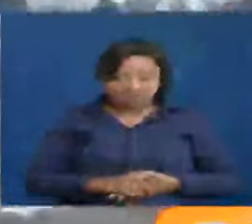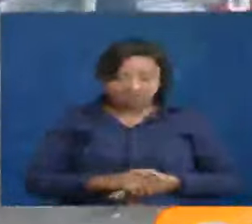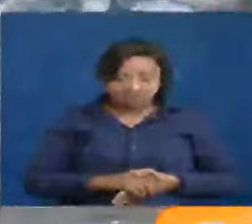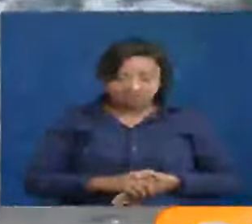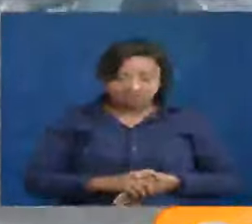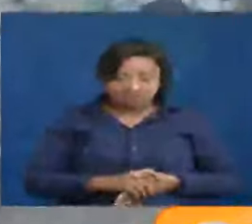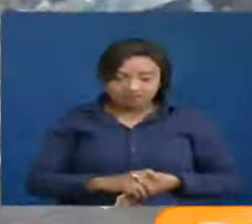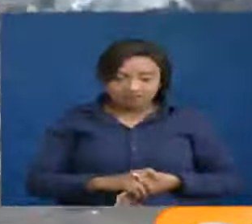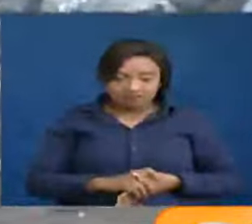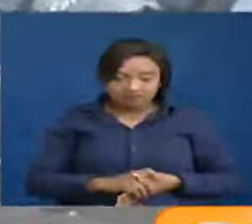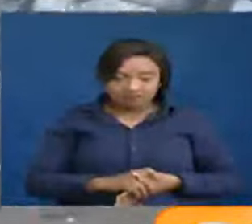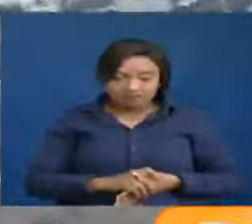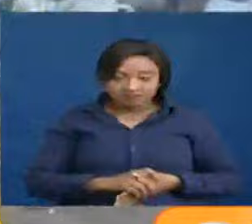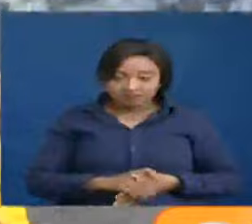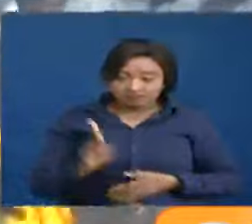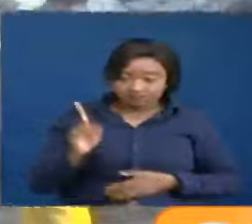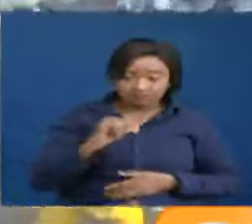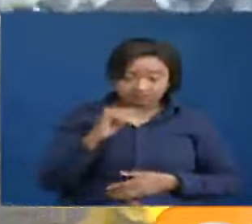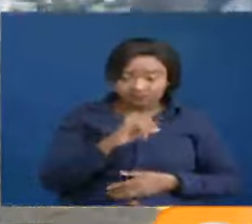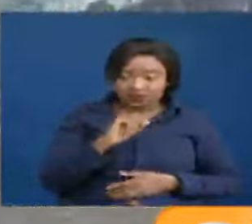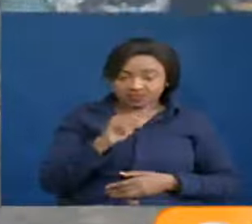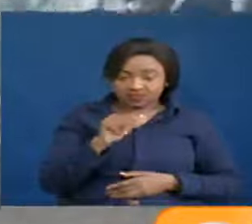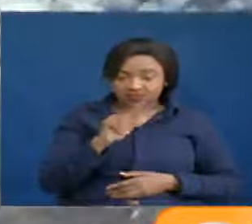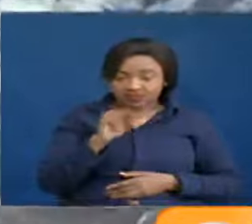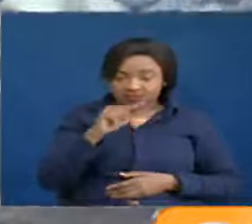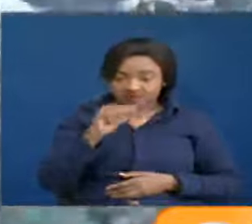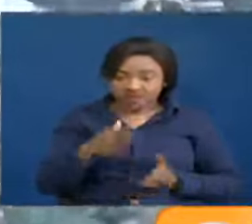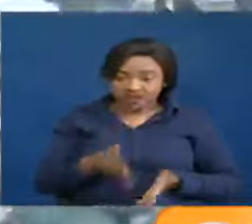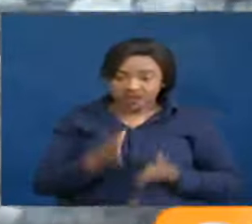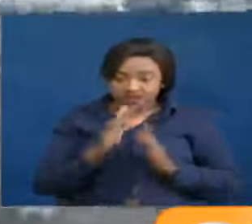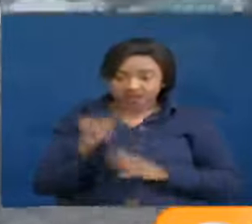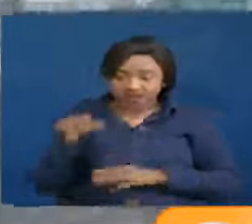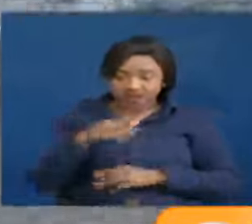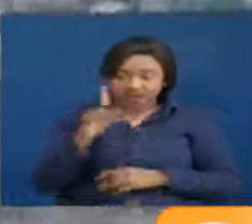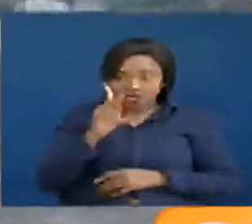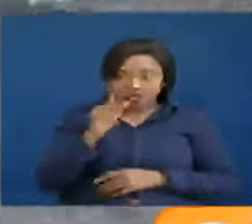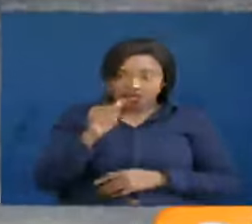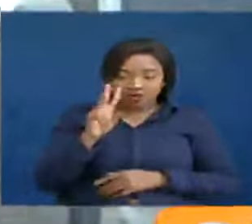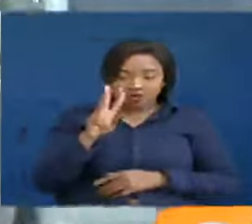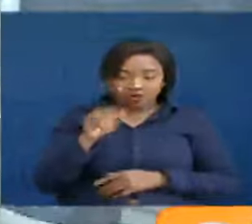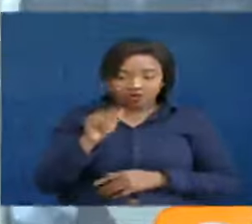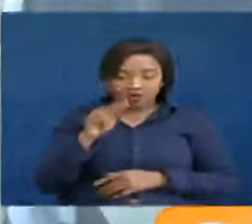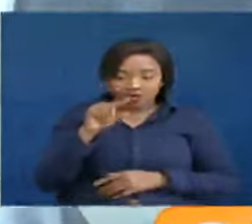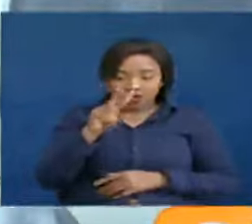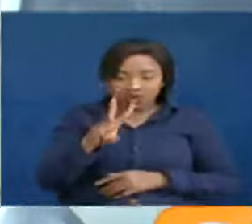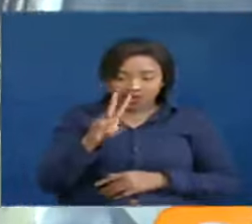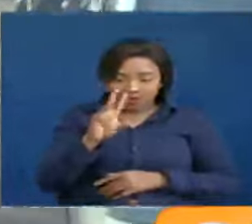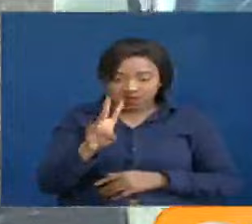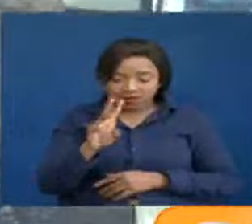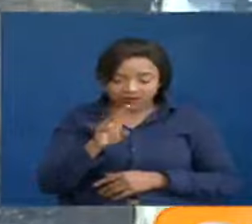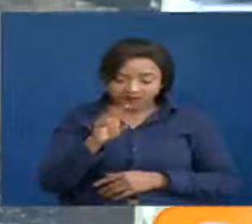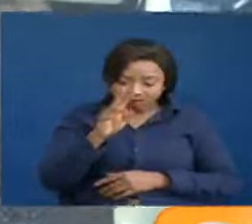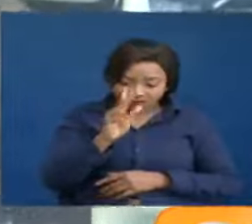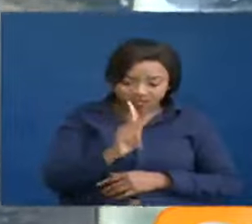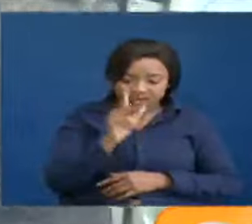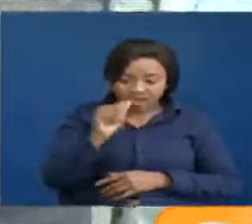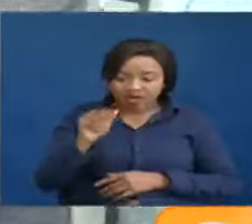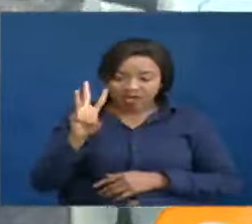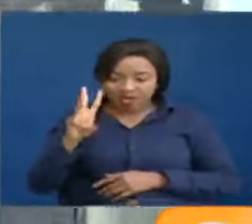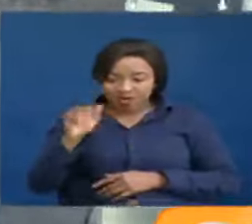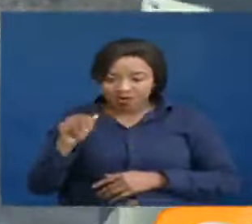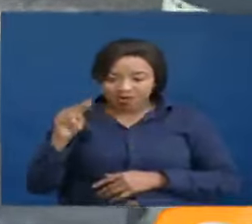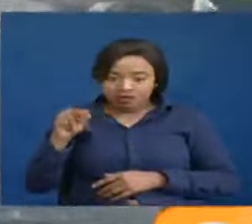Gitanga Road, which leads to Kawangware, is yet another glaring example of neglect, a nightmare for motorists who must navigate